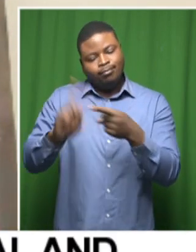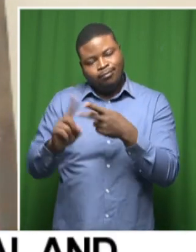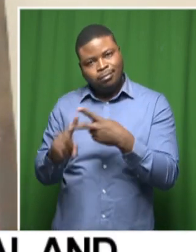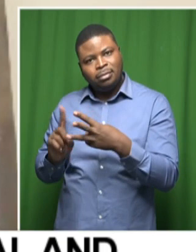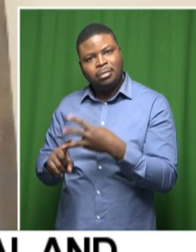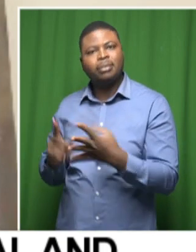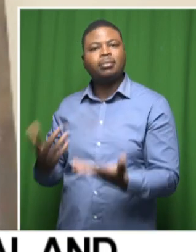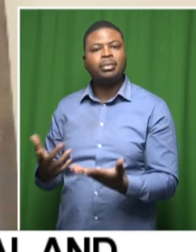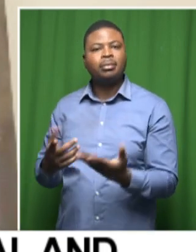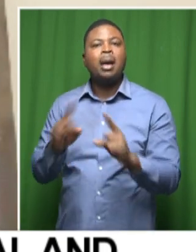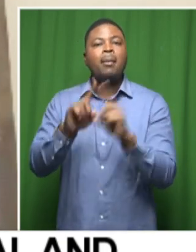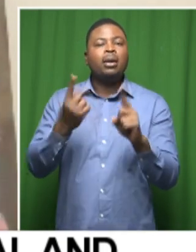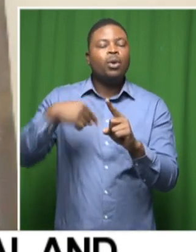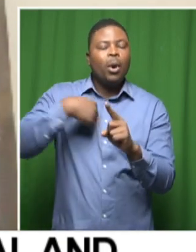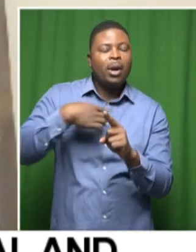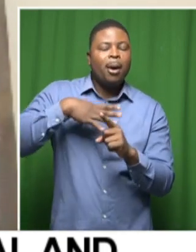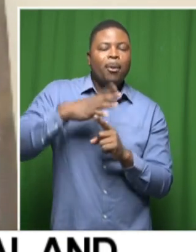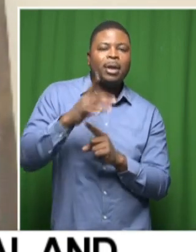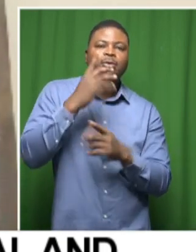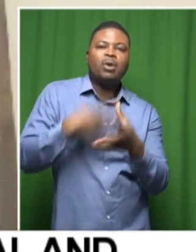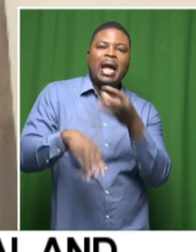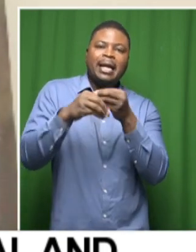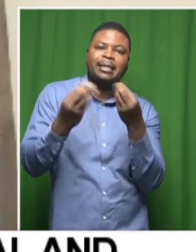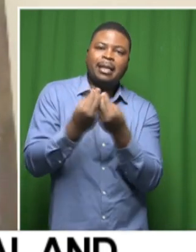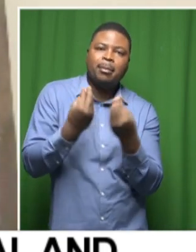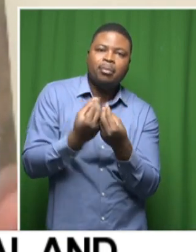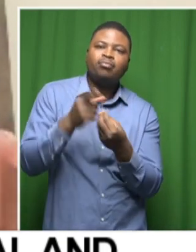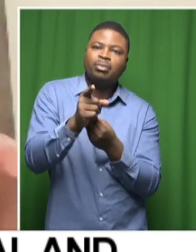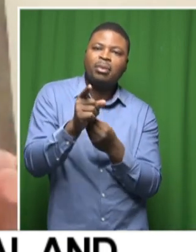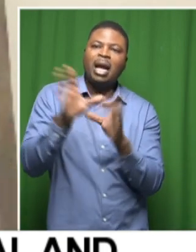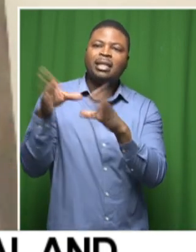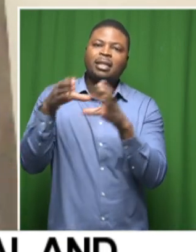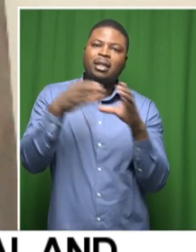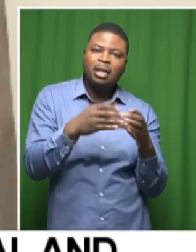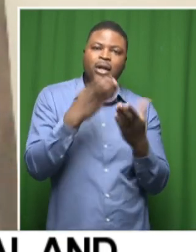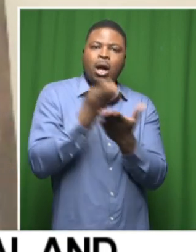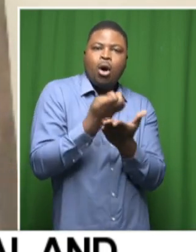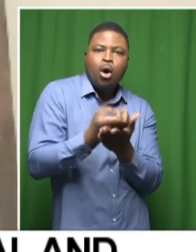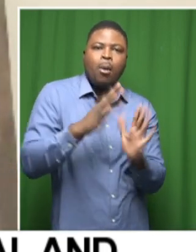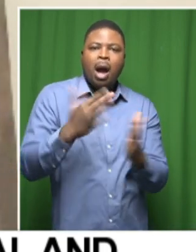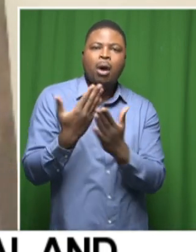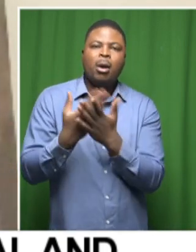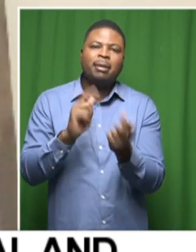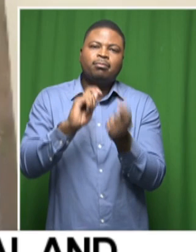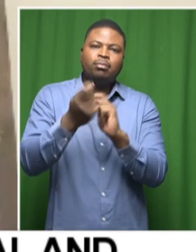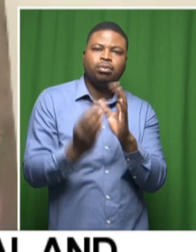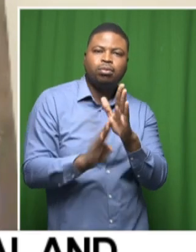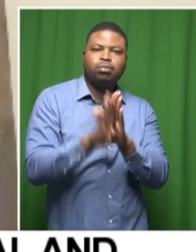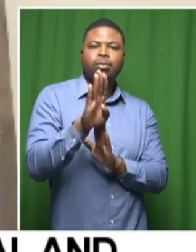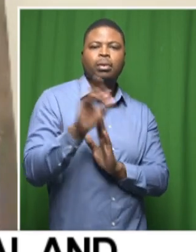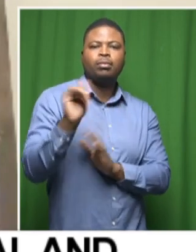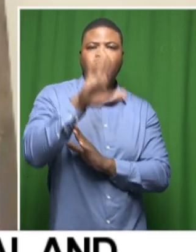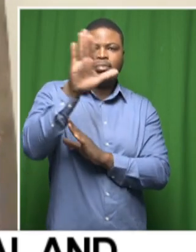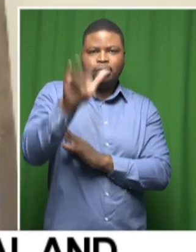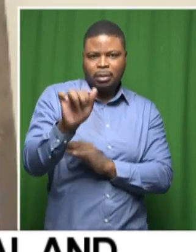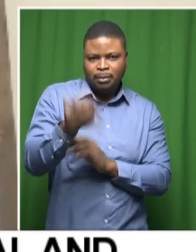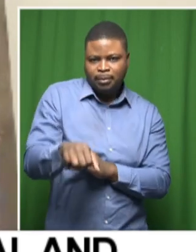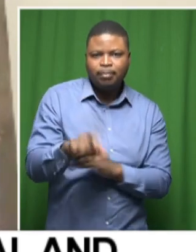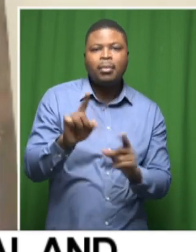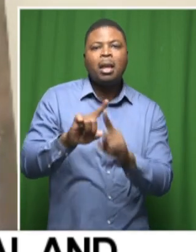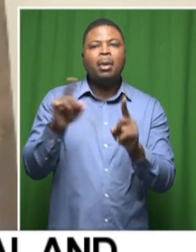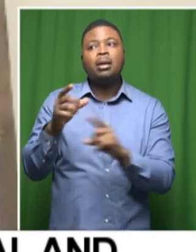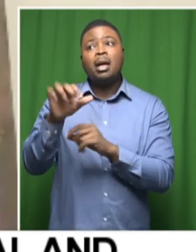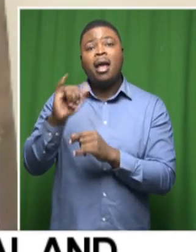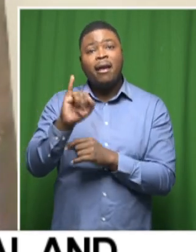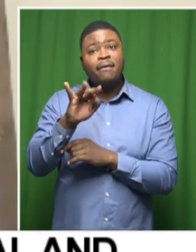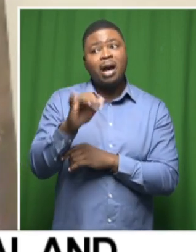have an education conversation without an industry and economy conversation going along with it. And I think for as long as the one is absent from the other,